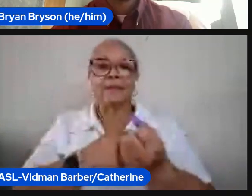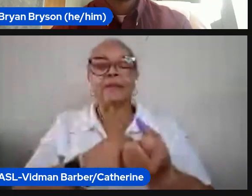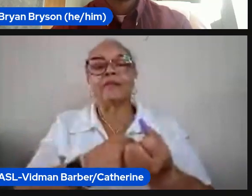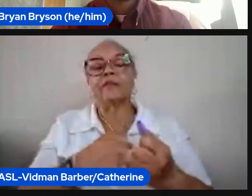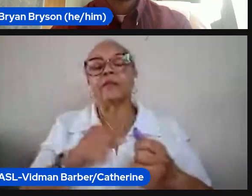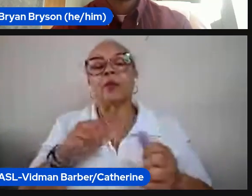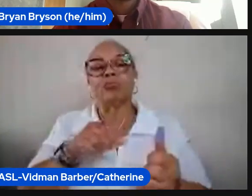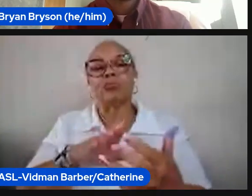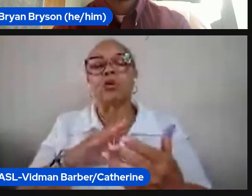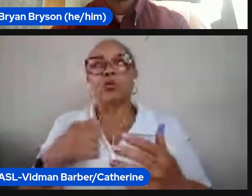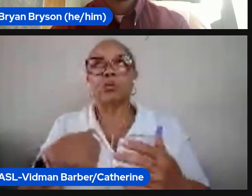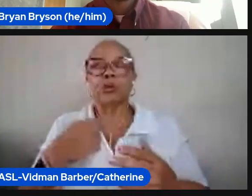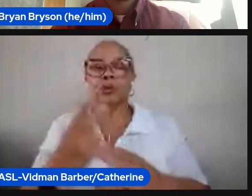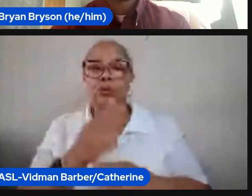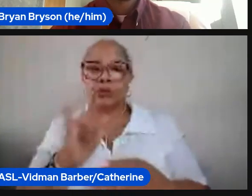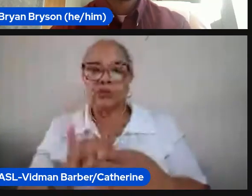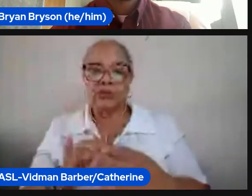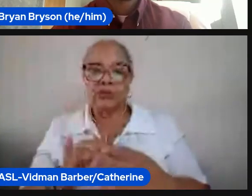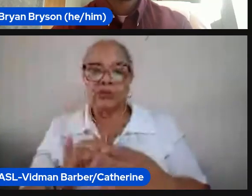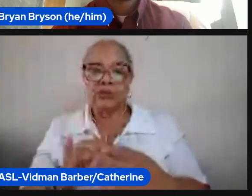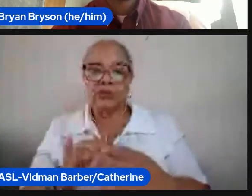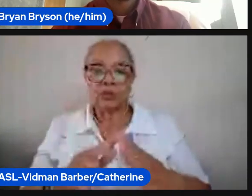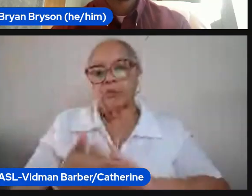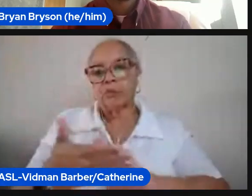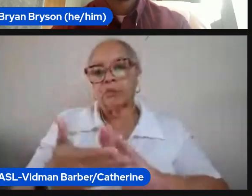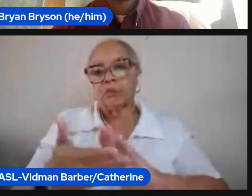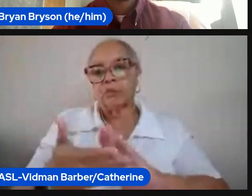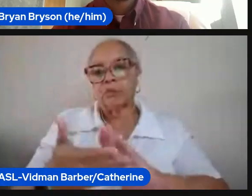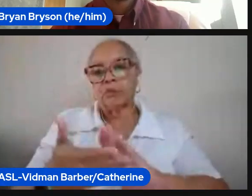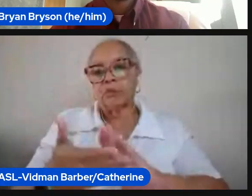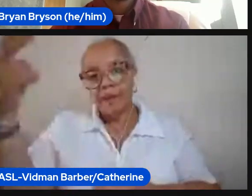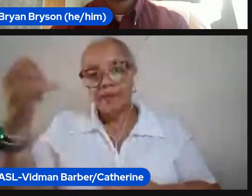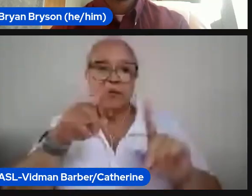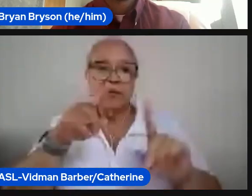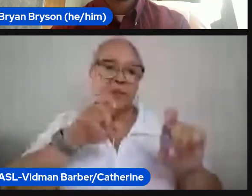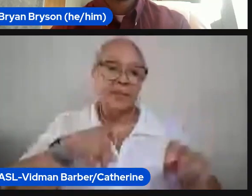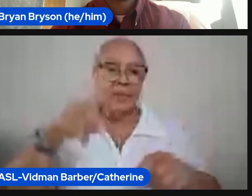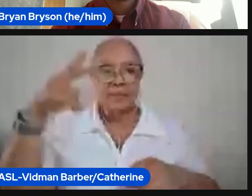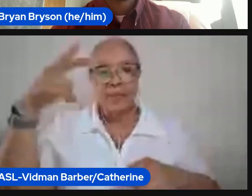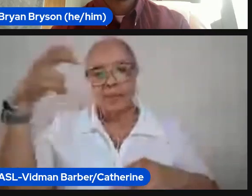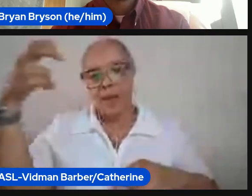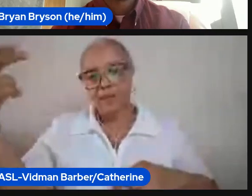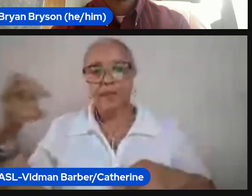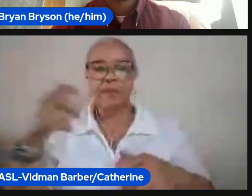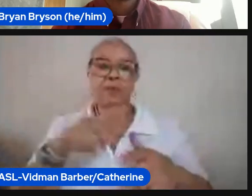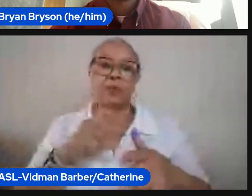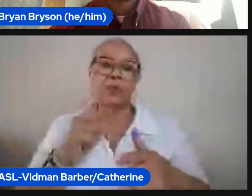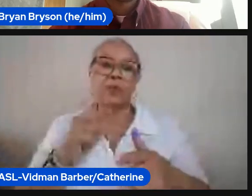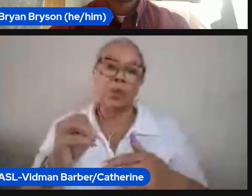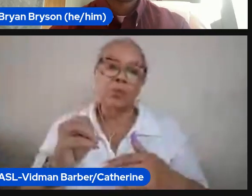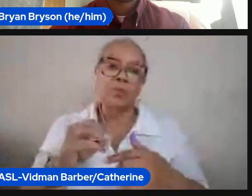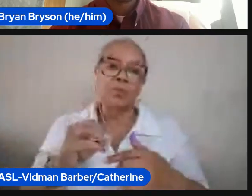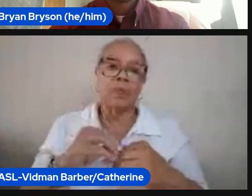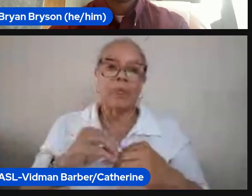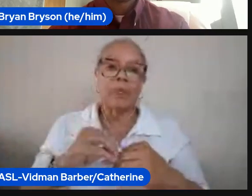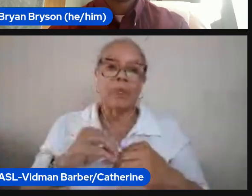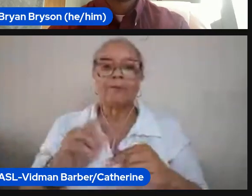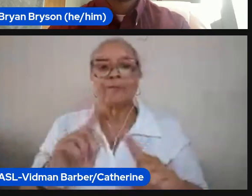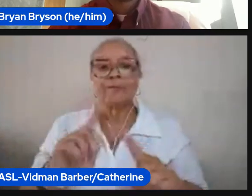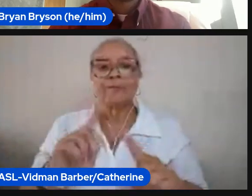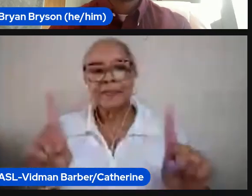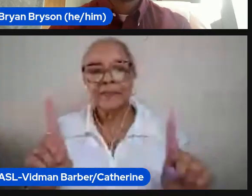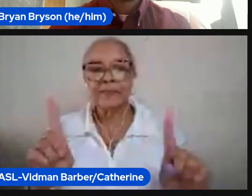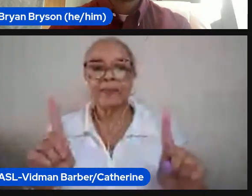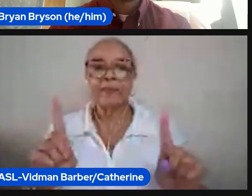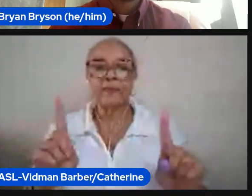data to generate hypotheses or to test hypotheses. So the difference, so